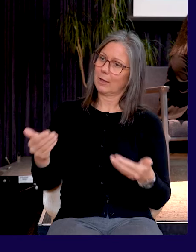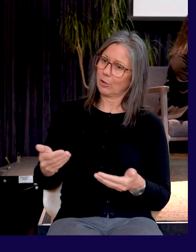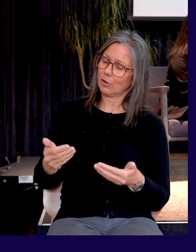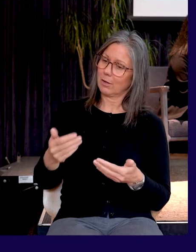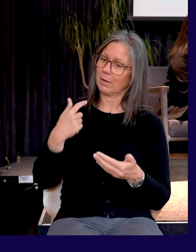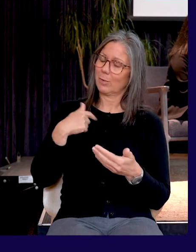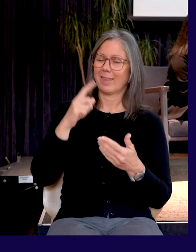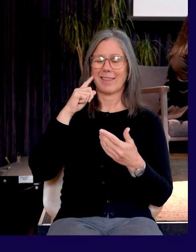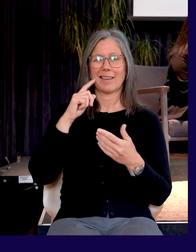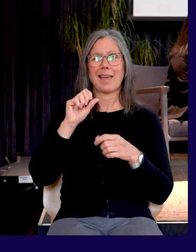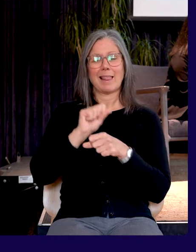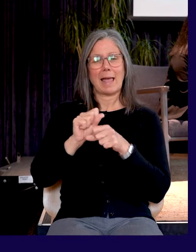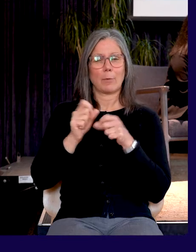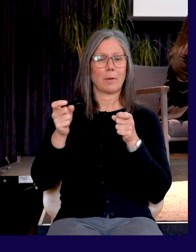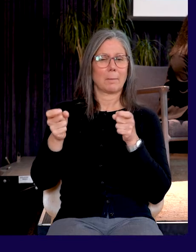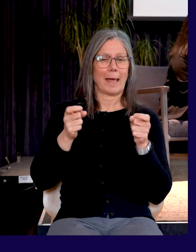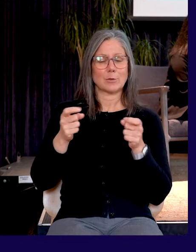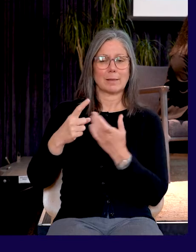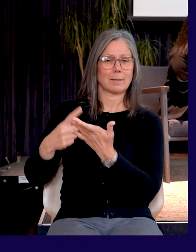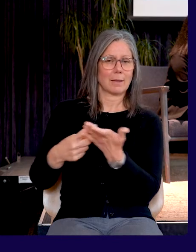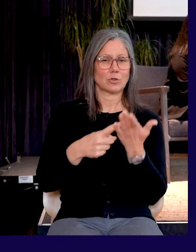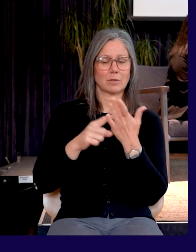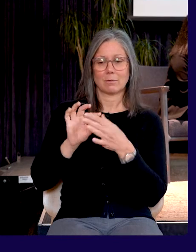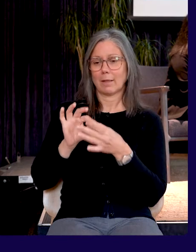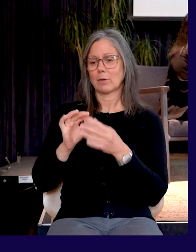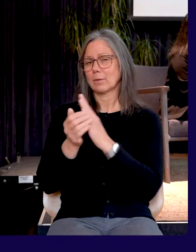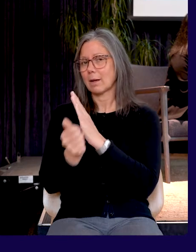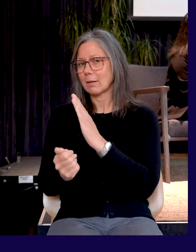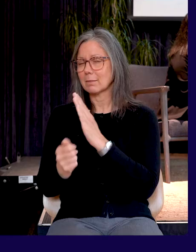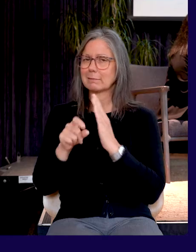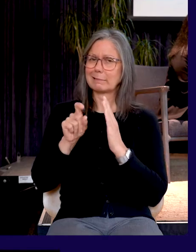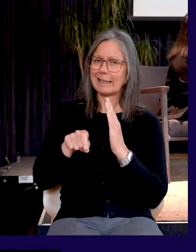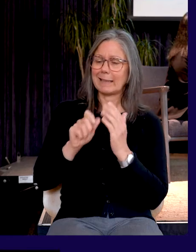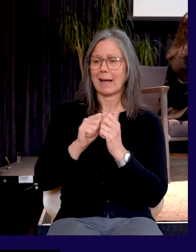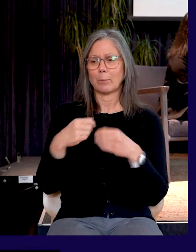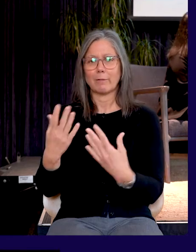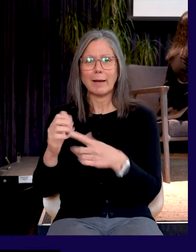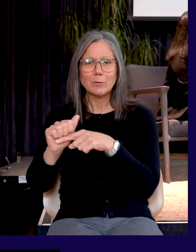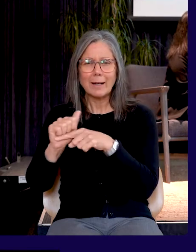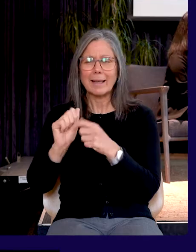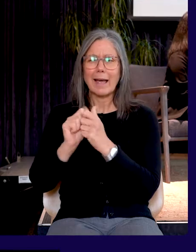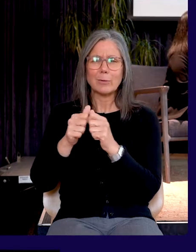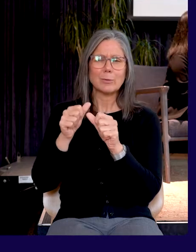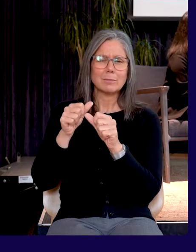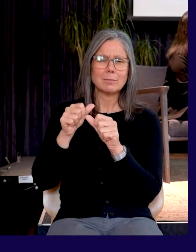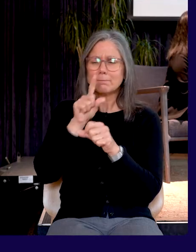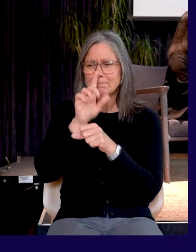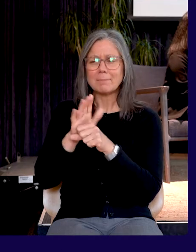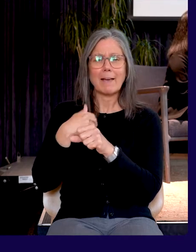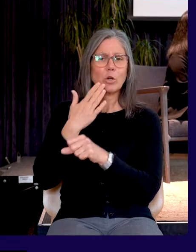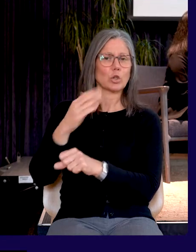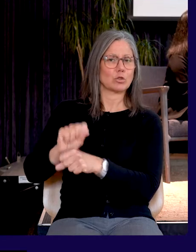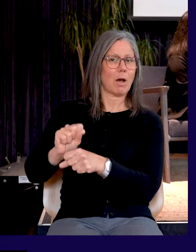kind of labor management discussion around what skills are needed, how do we train, and then how do we make sure that there's a good job on the other end of